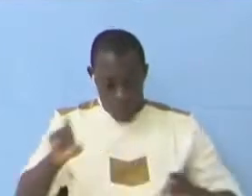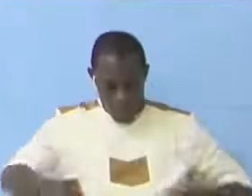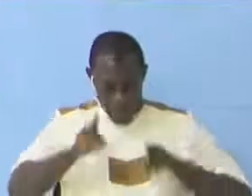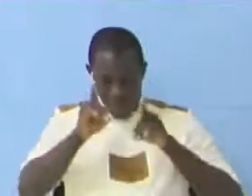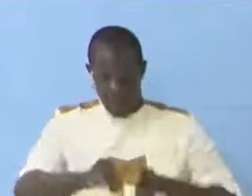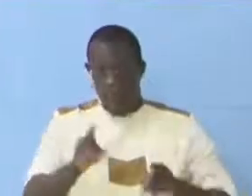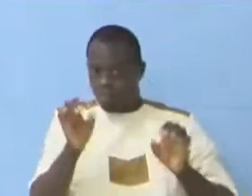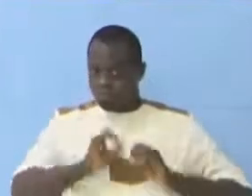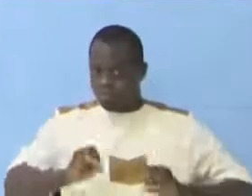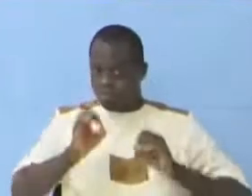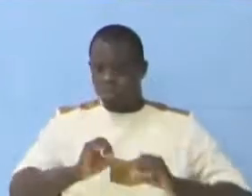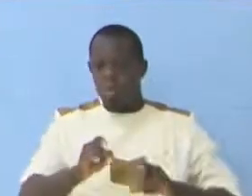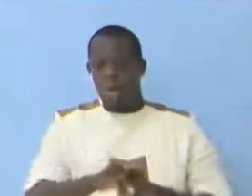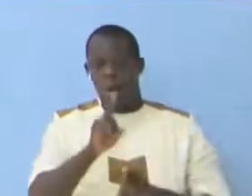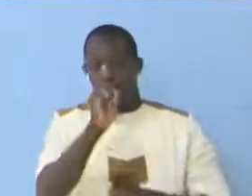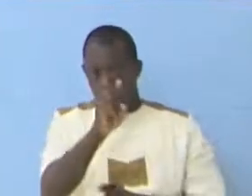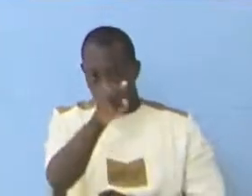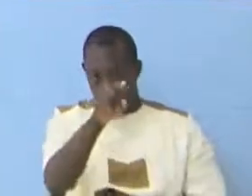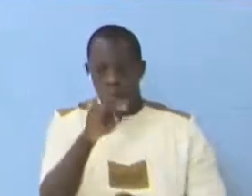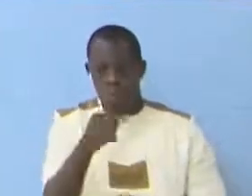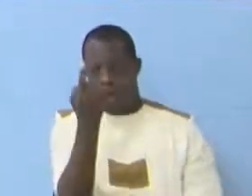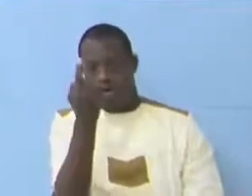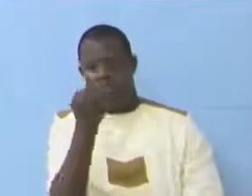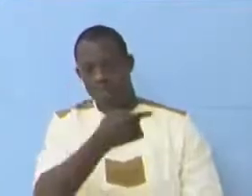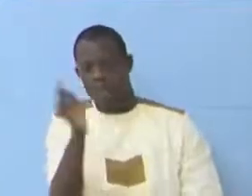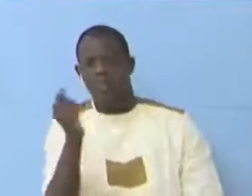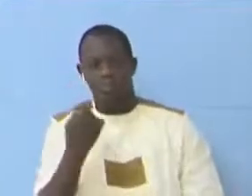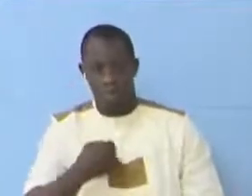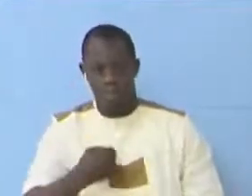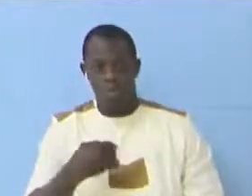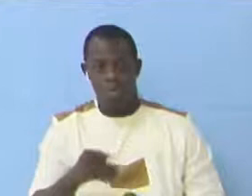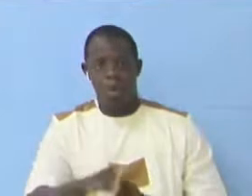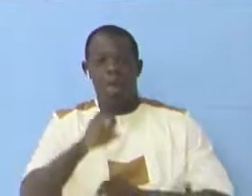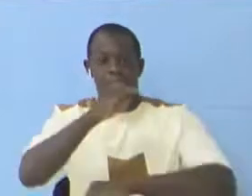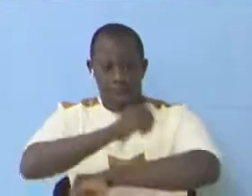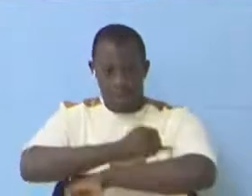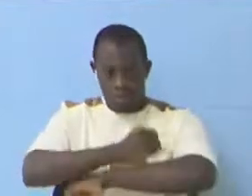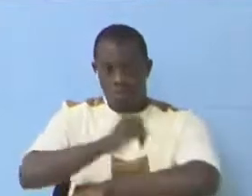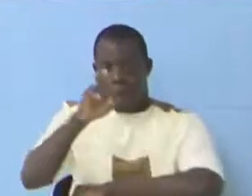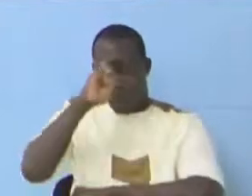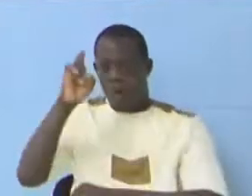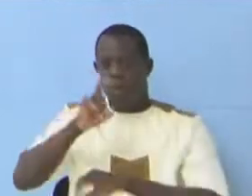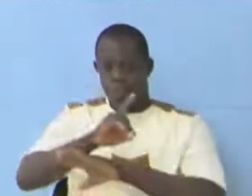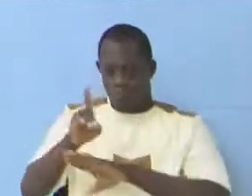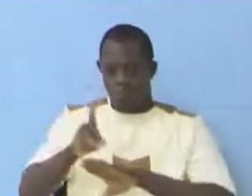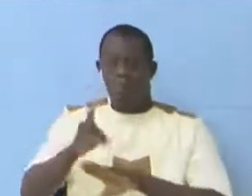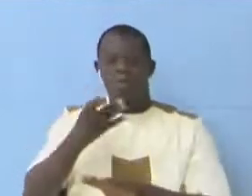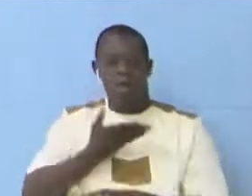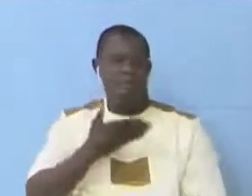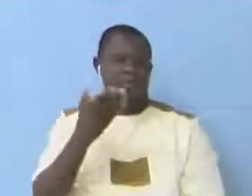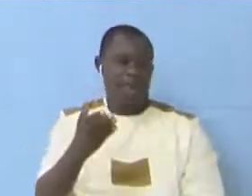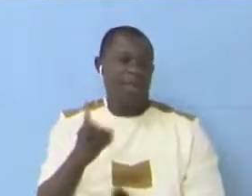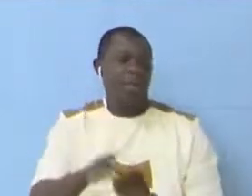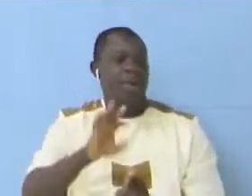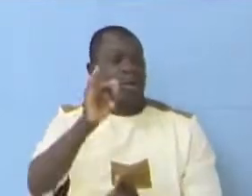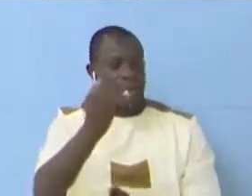of them. You work in the institution and that's your testimony. I was in the institution at the time. maa ngi woon ci buntu liggéeykaay